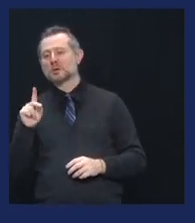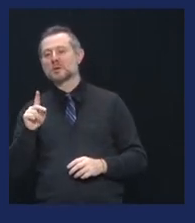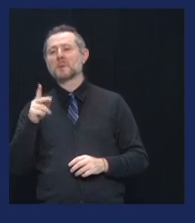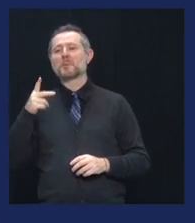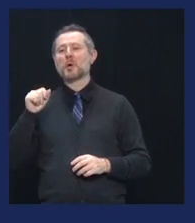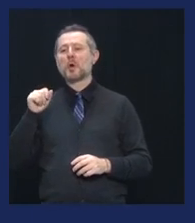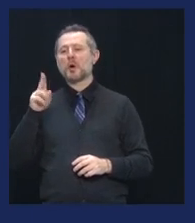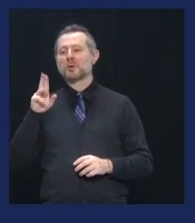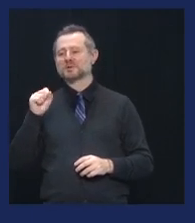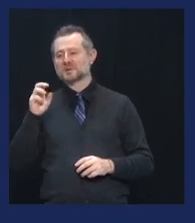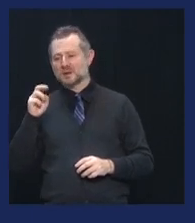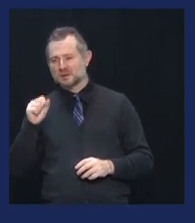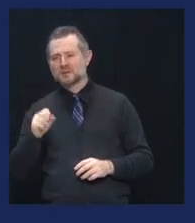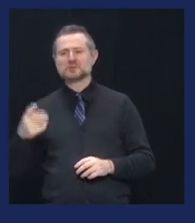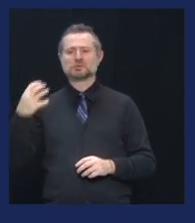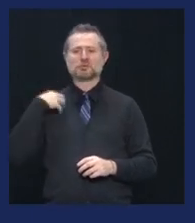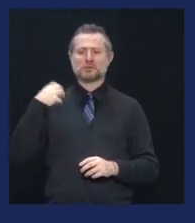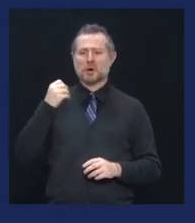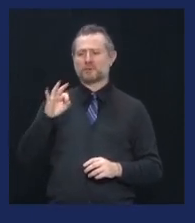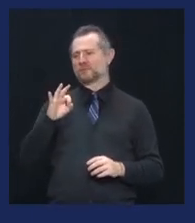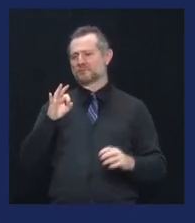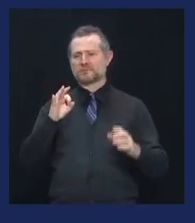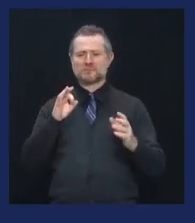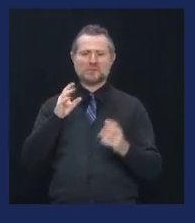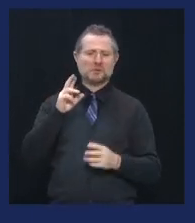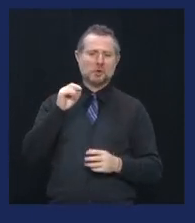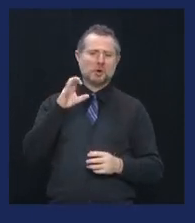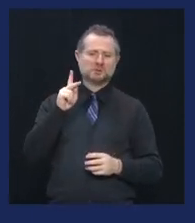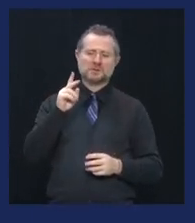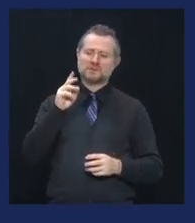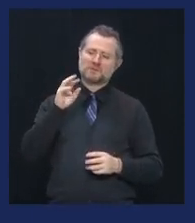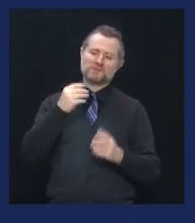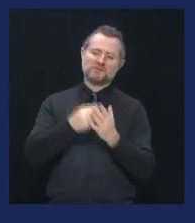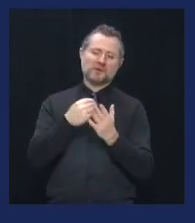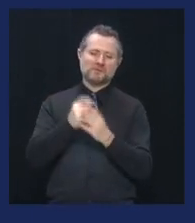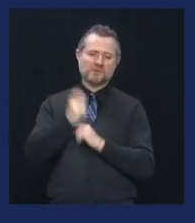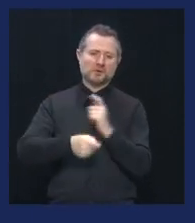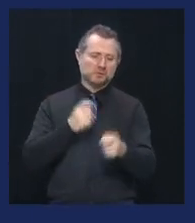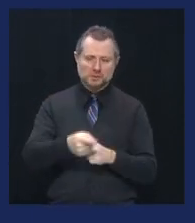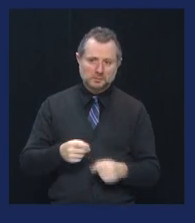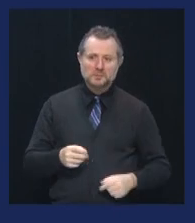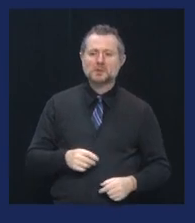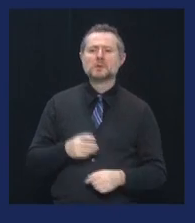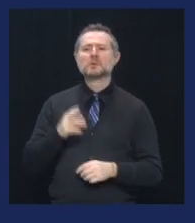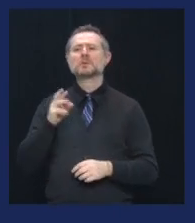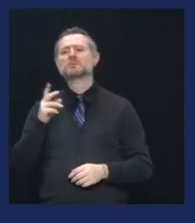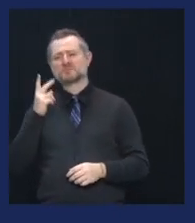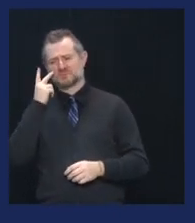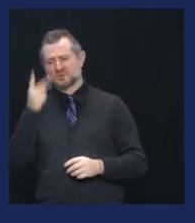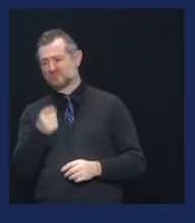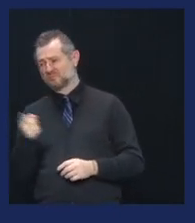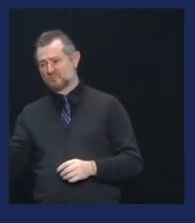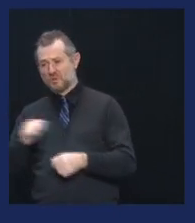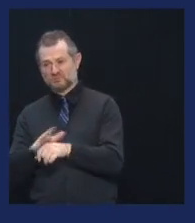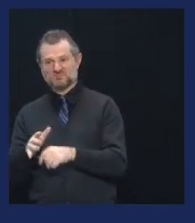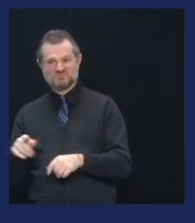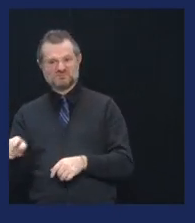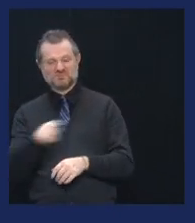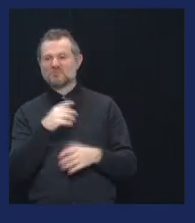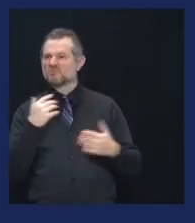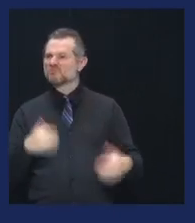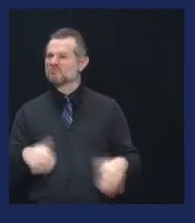COVID low tide in America. Low tide showed the systemic injustice that is